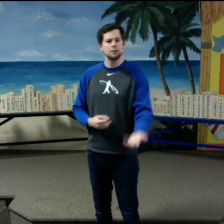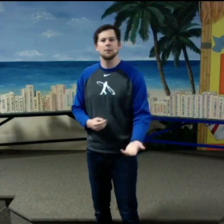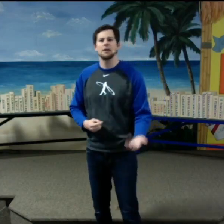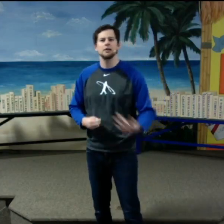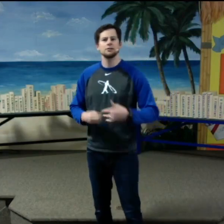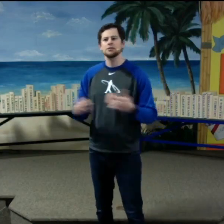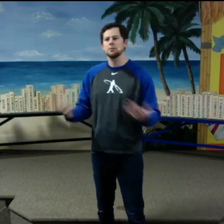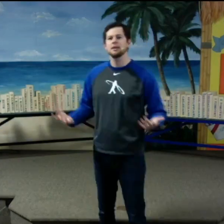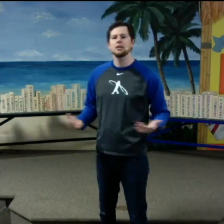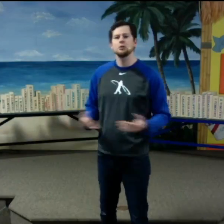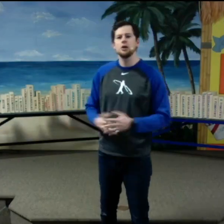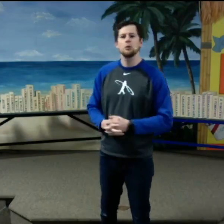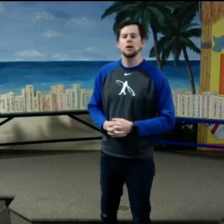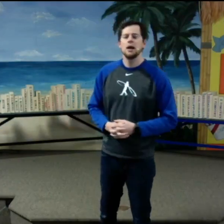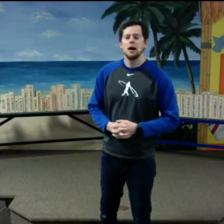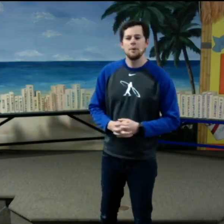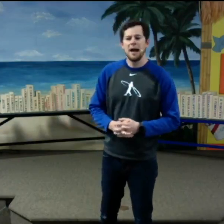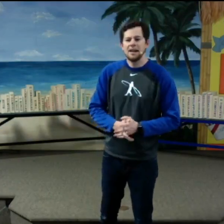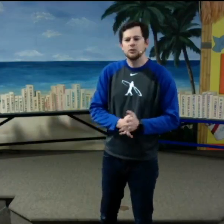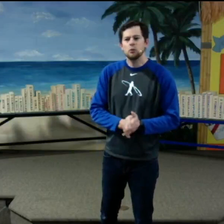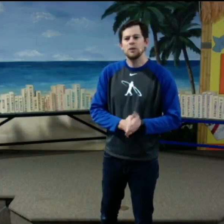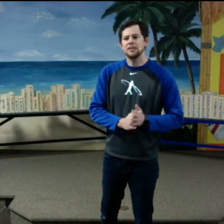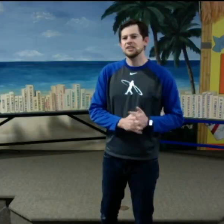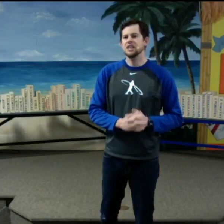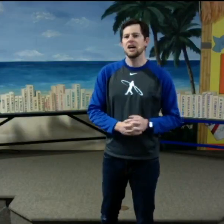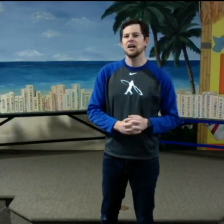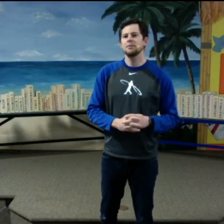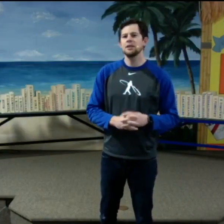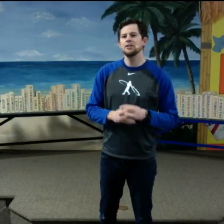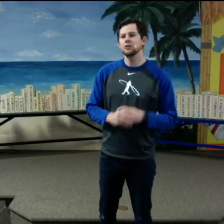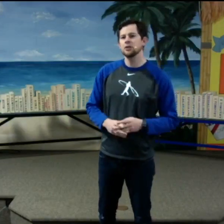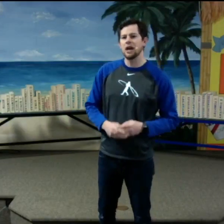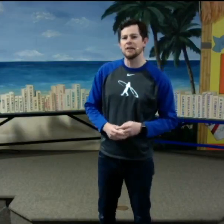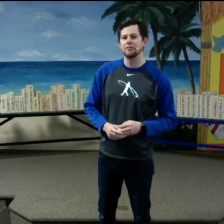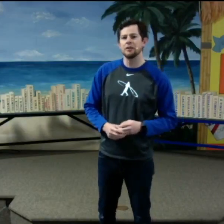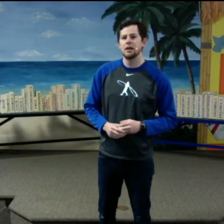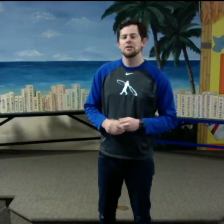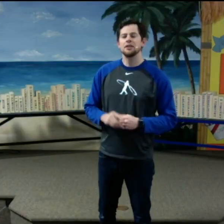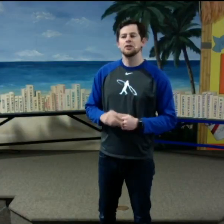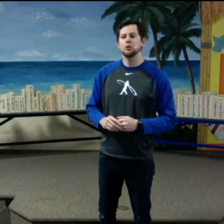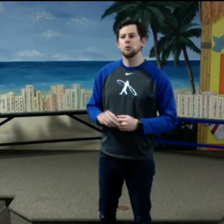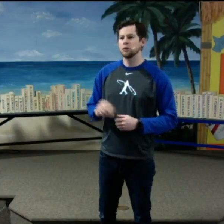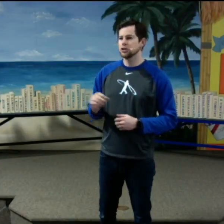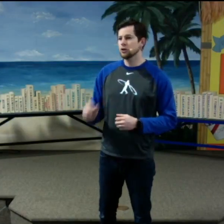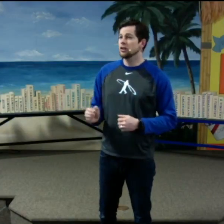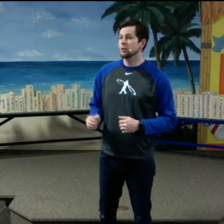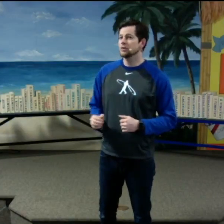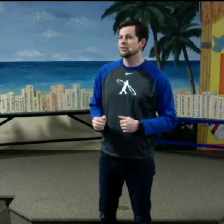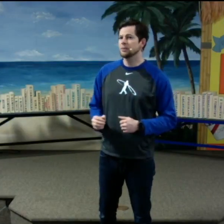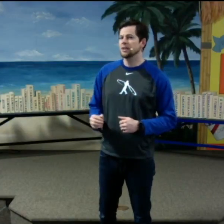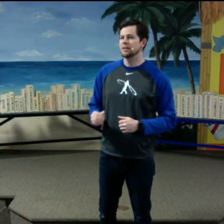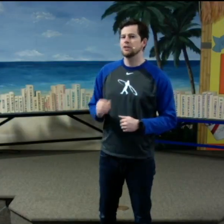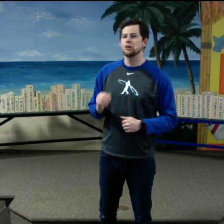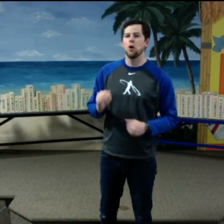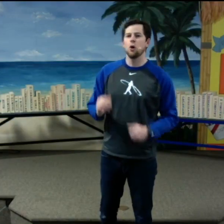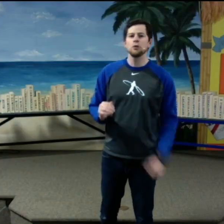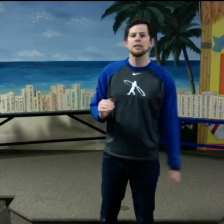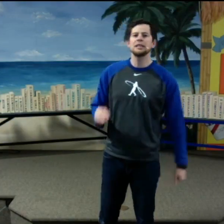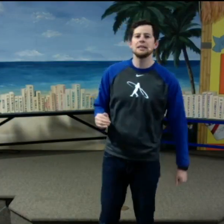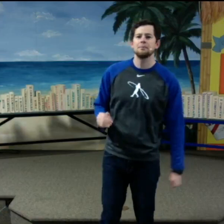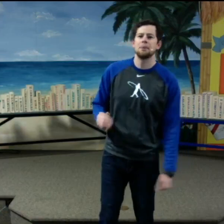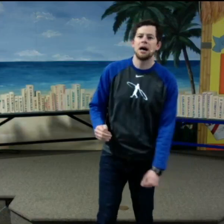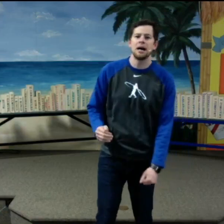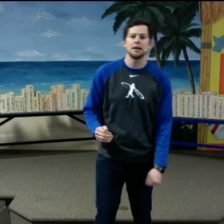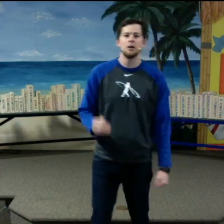you know, maybe your parents or somebody that you know, ask, when is a time in your life that you were struggling with something that you could